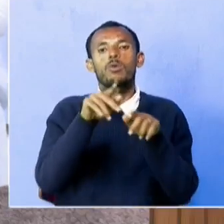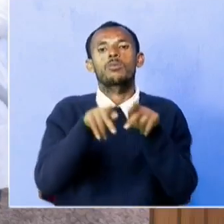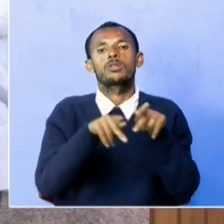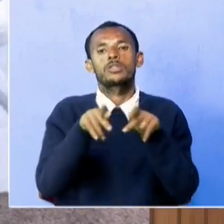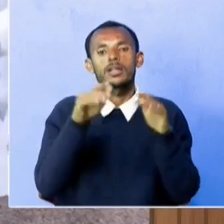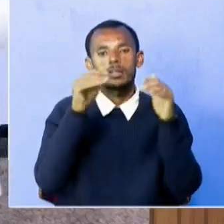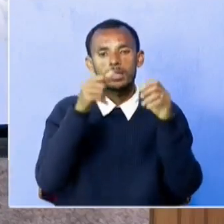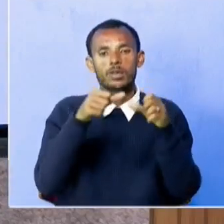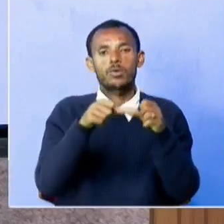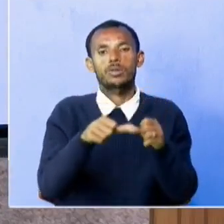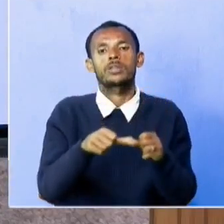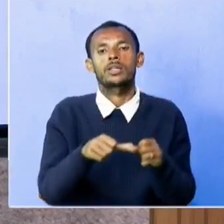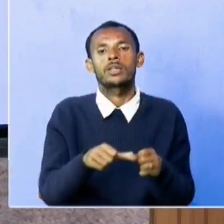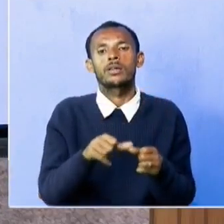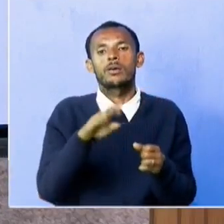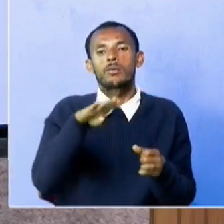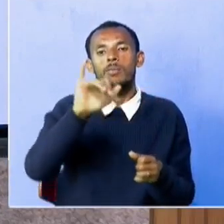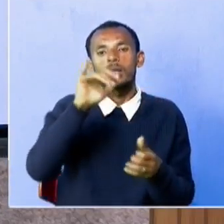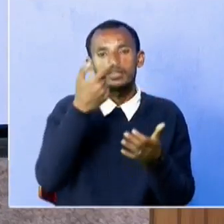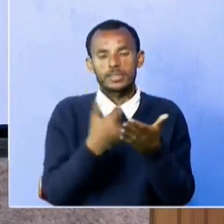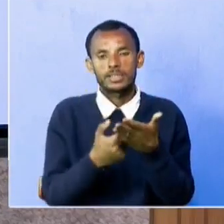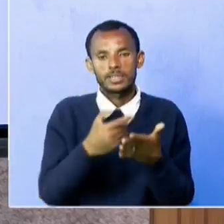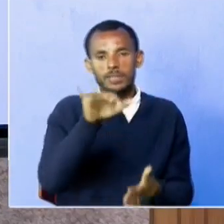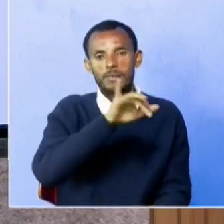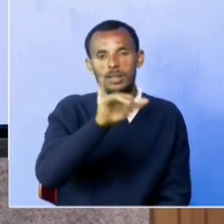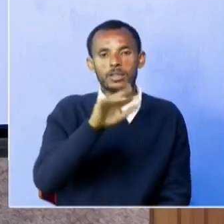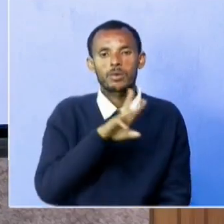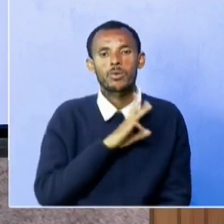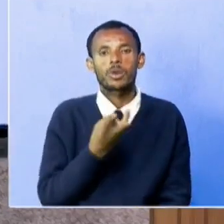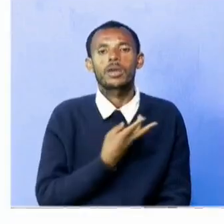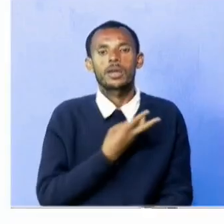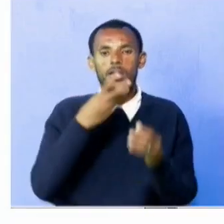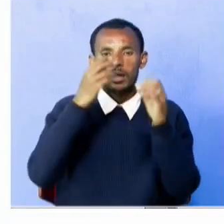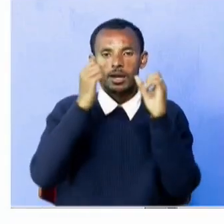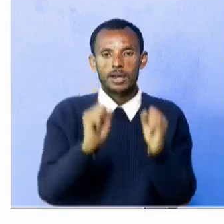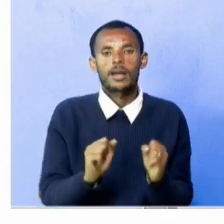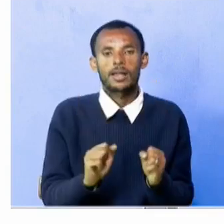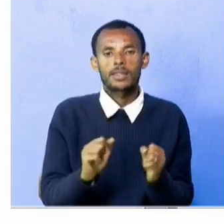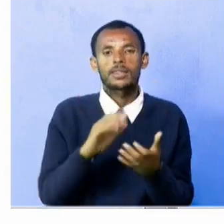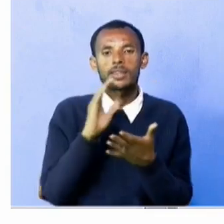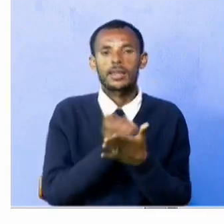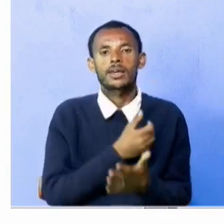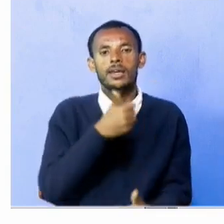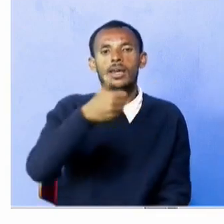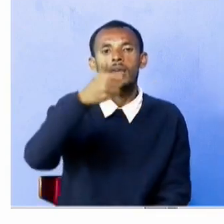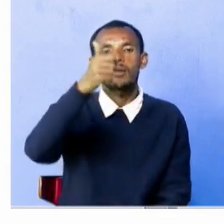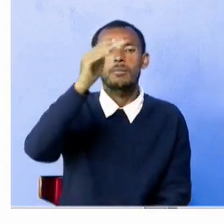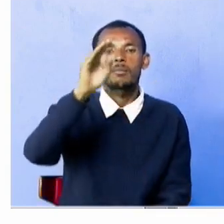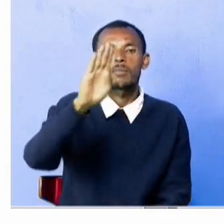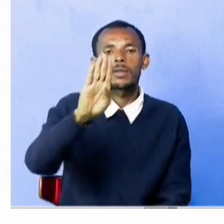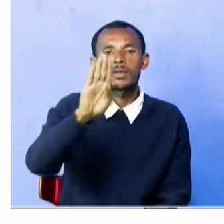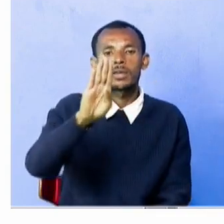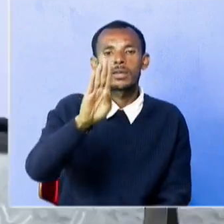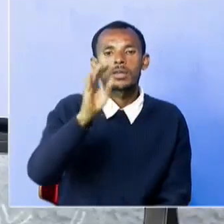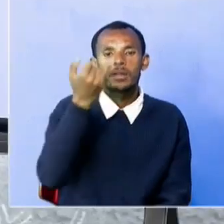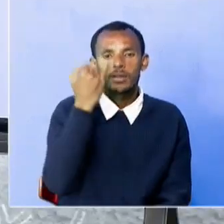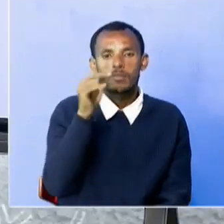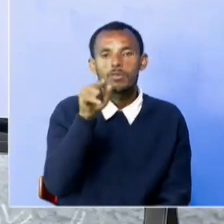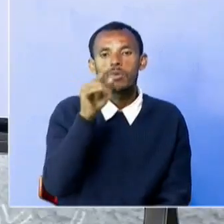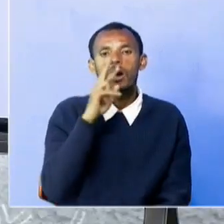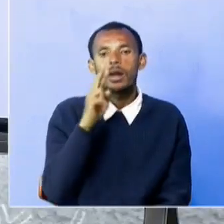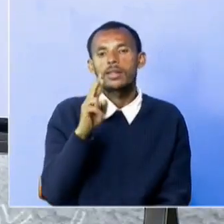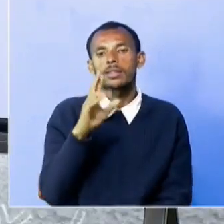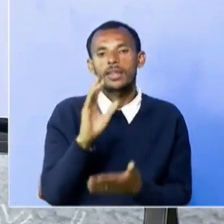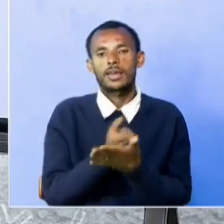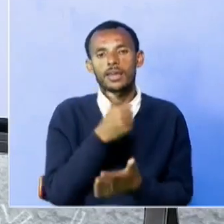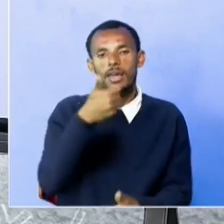constant. So by this similarity, we can take that AB, if you are taking this